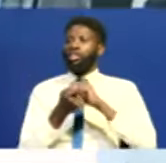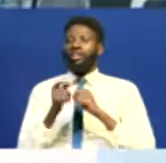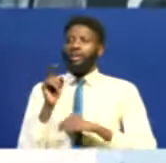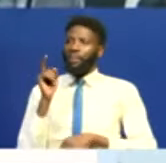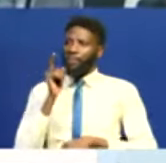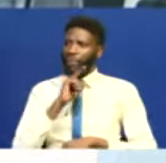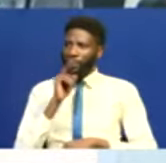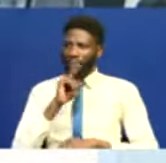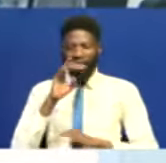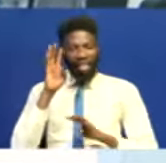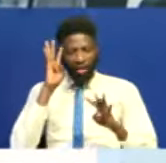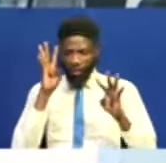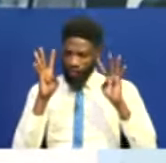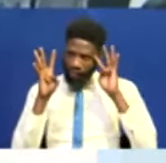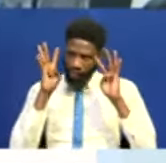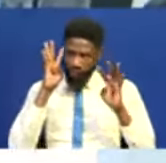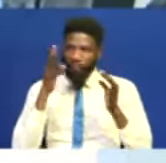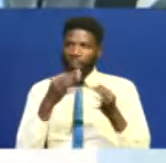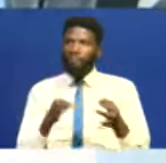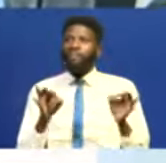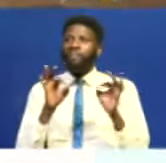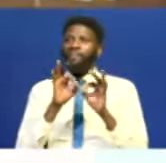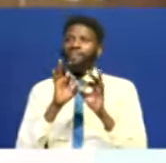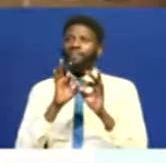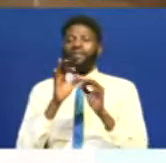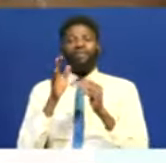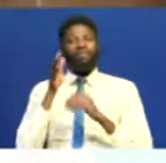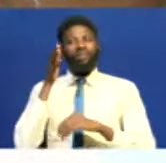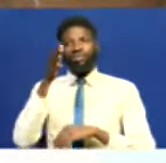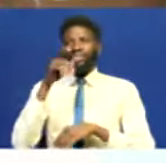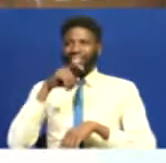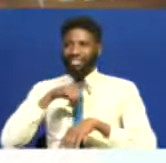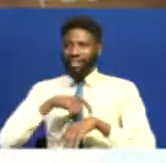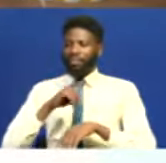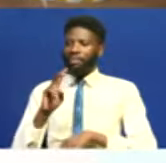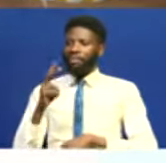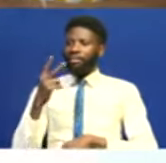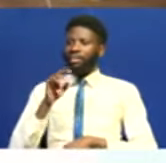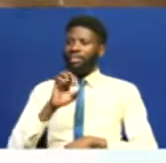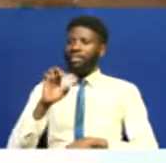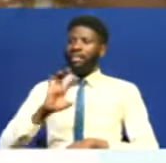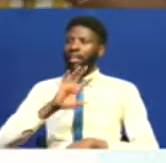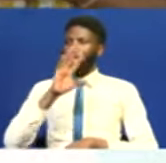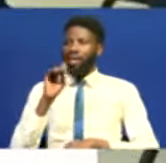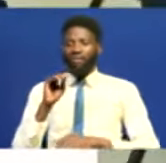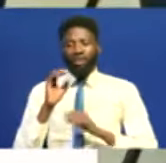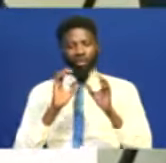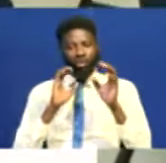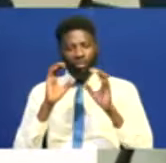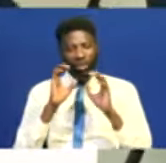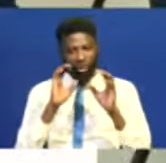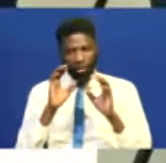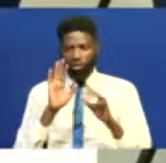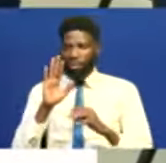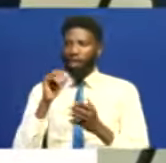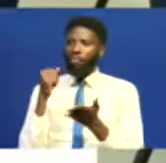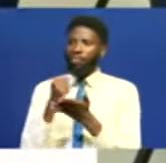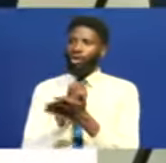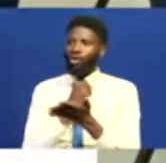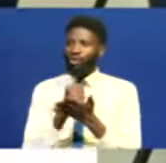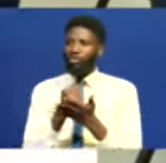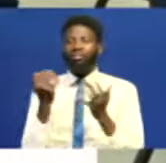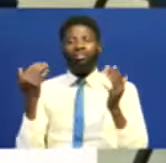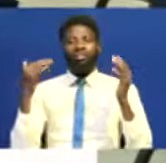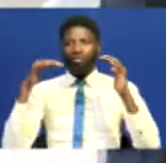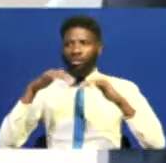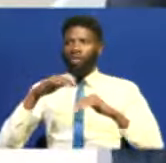the key to fulfilling futures. Speaking during the second East African Communication Organization Post and Logistics Forum in